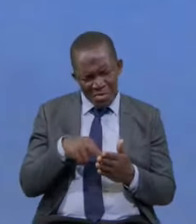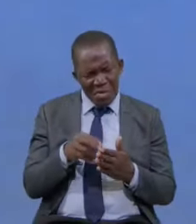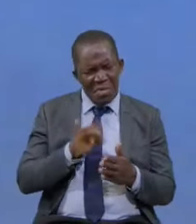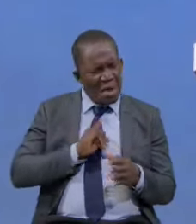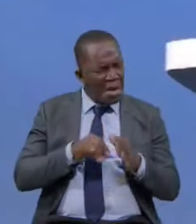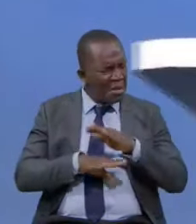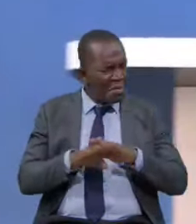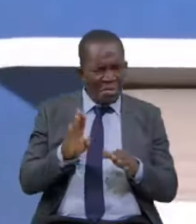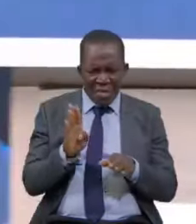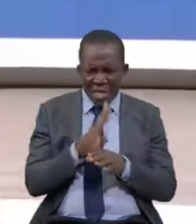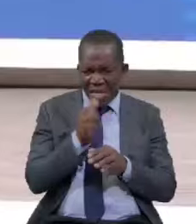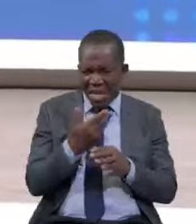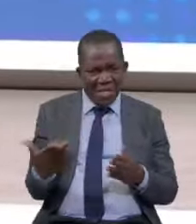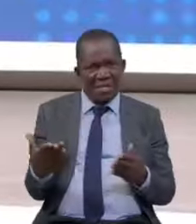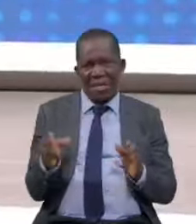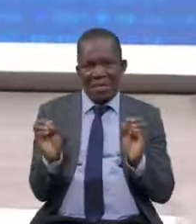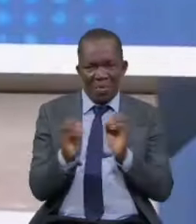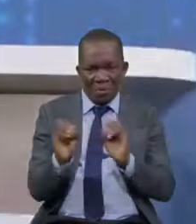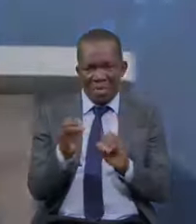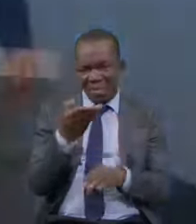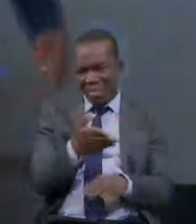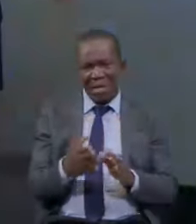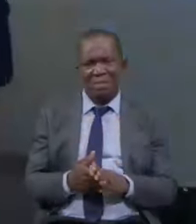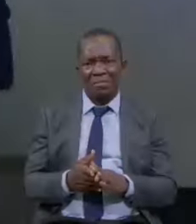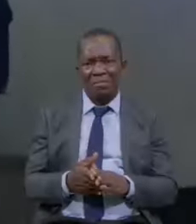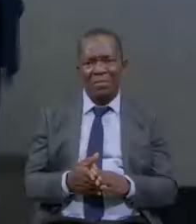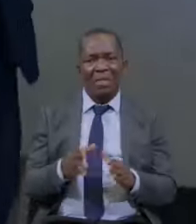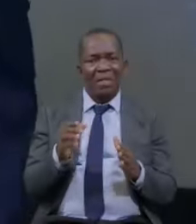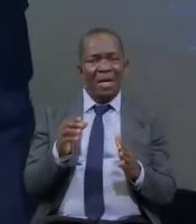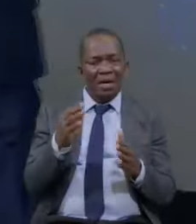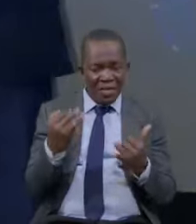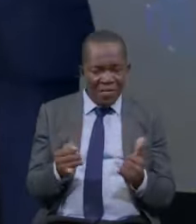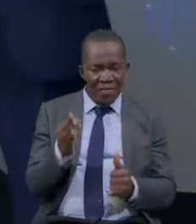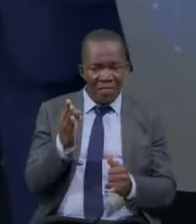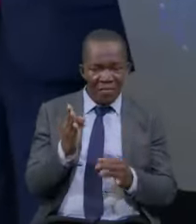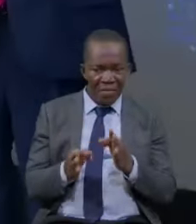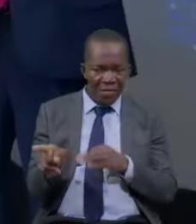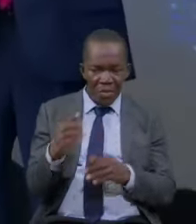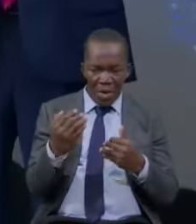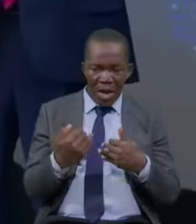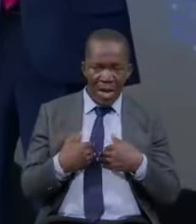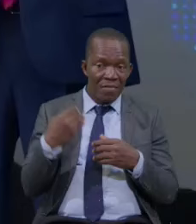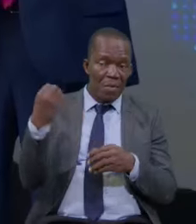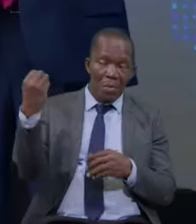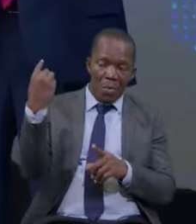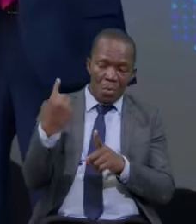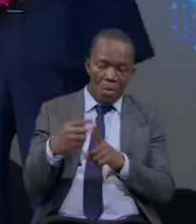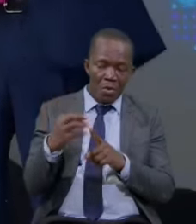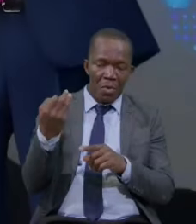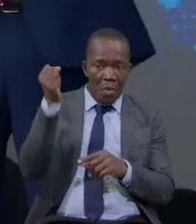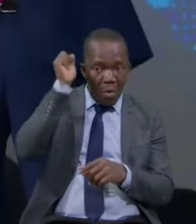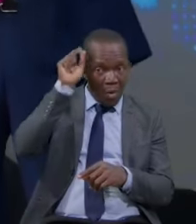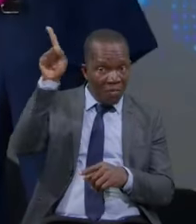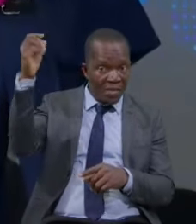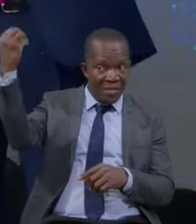because if you have the word of his grace, the word of his goodness, the word of his promise, he